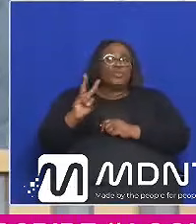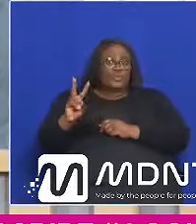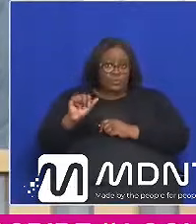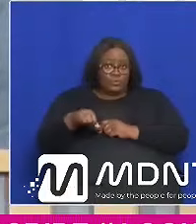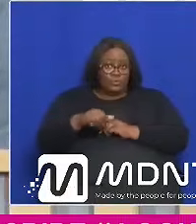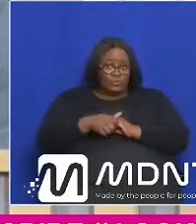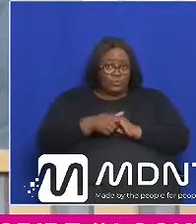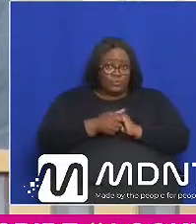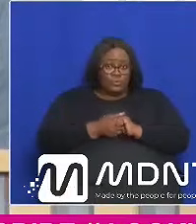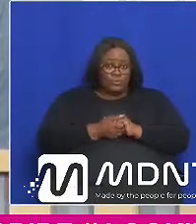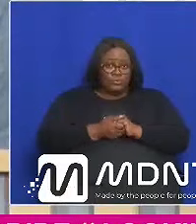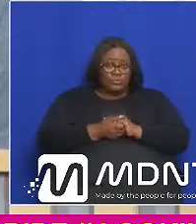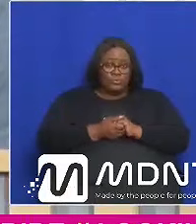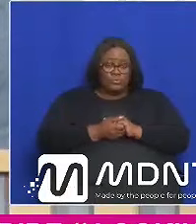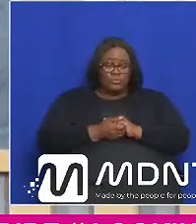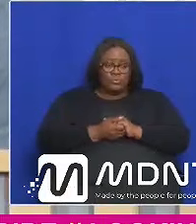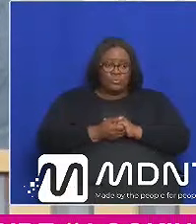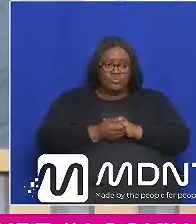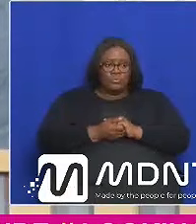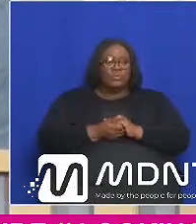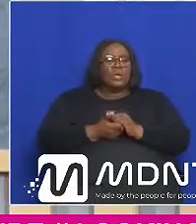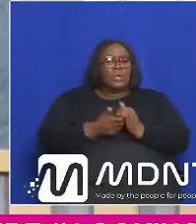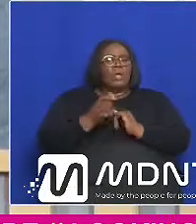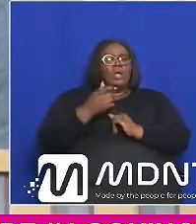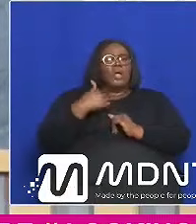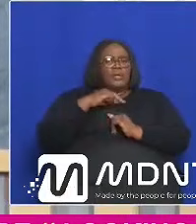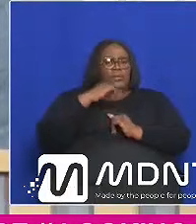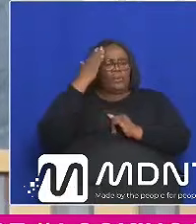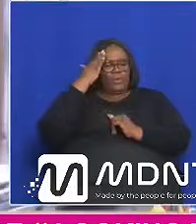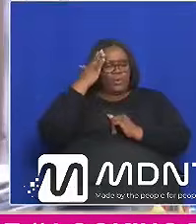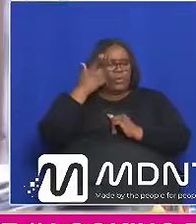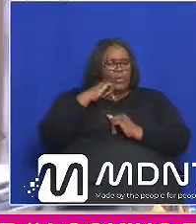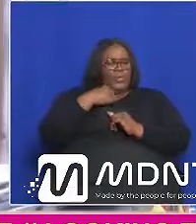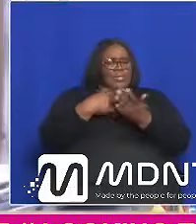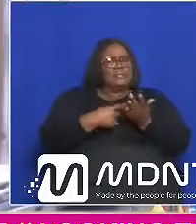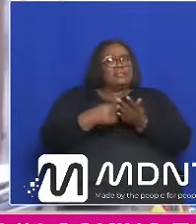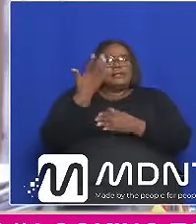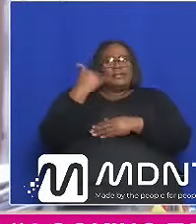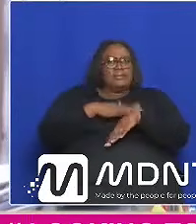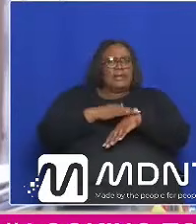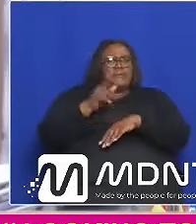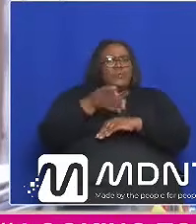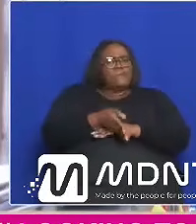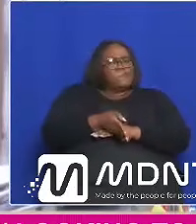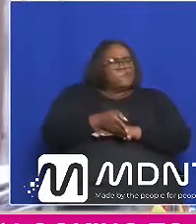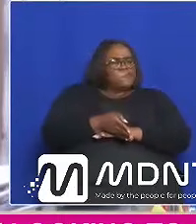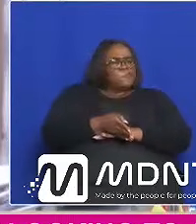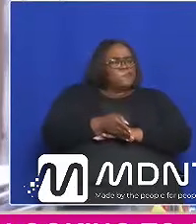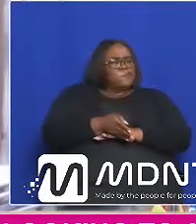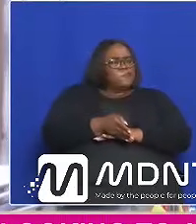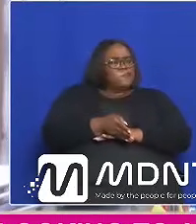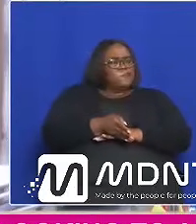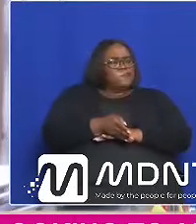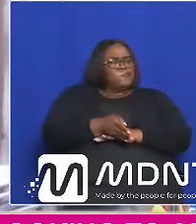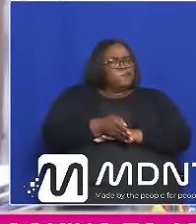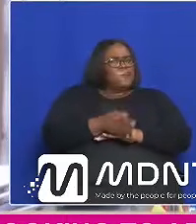Yes, the wedding. And we know that, and I think we discussed this last time you appeared on the 21st.